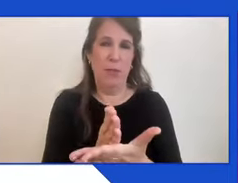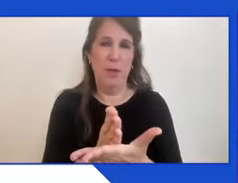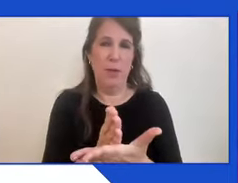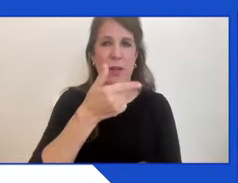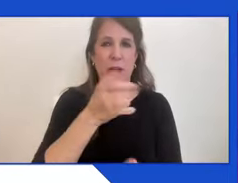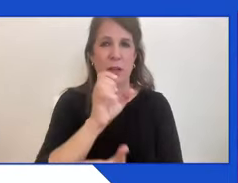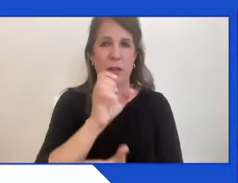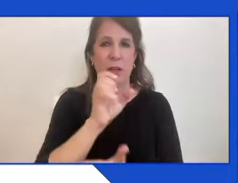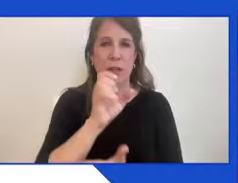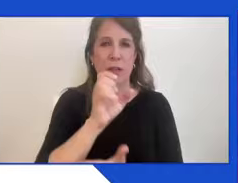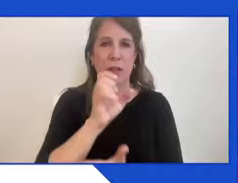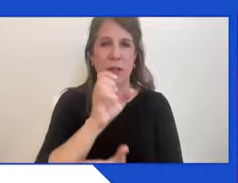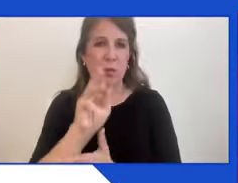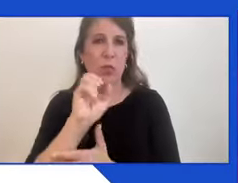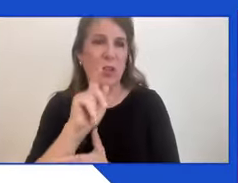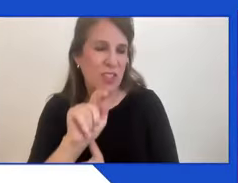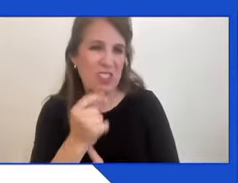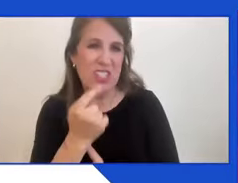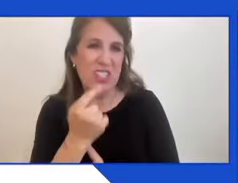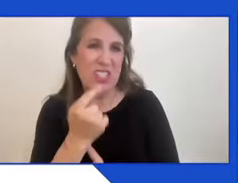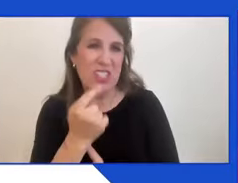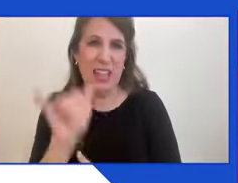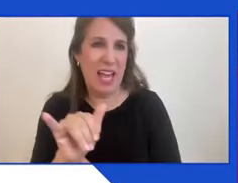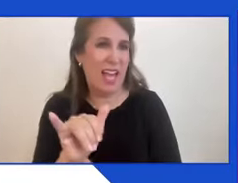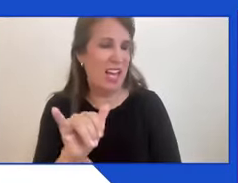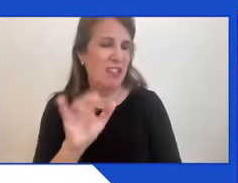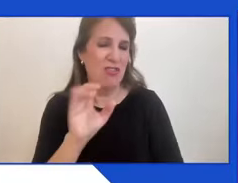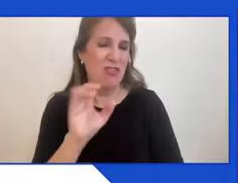haven, no home.